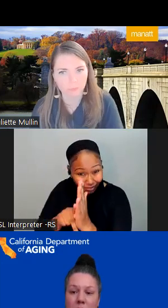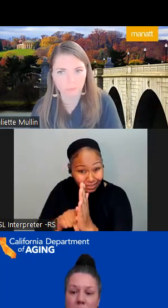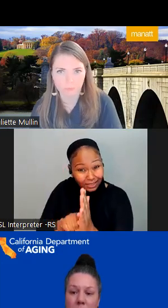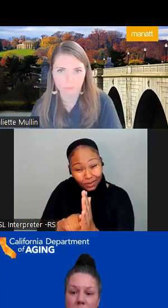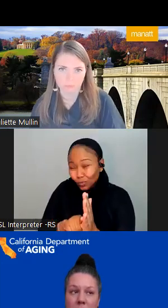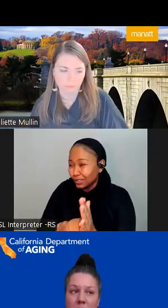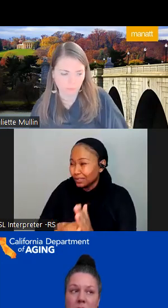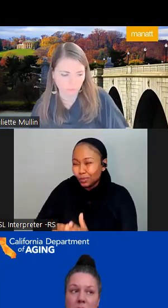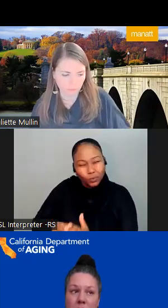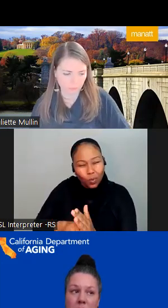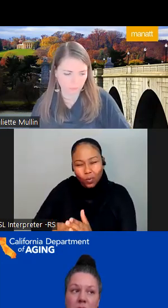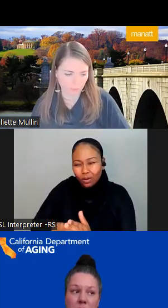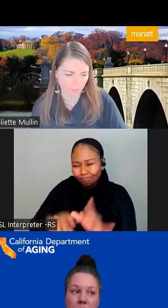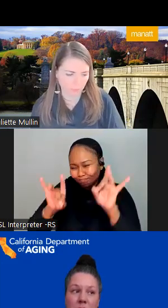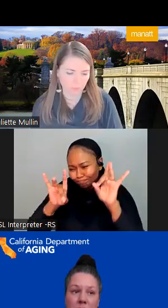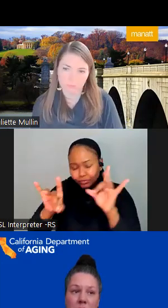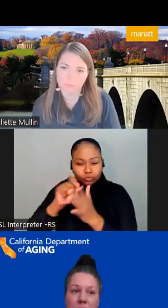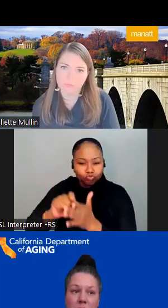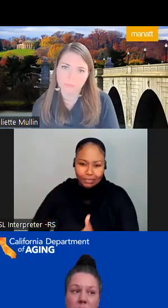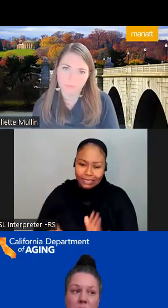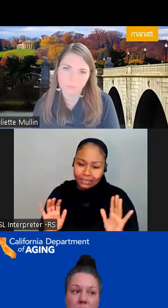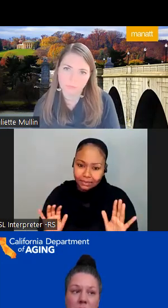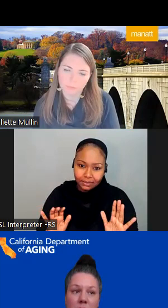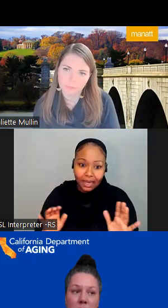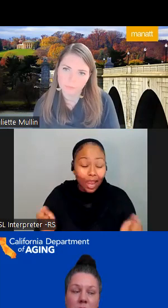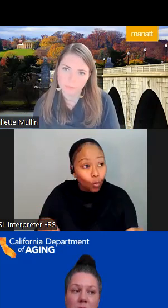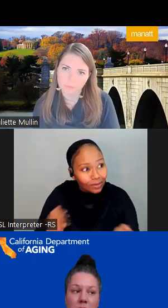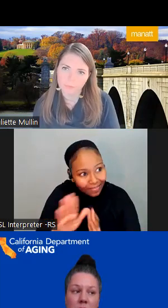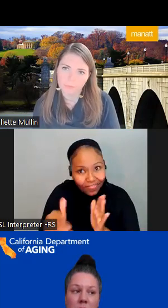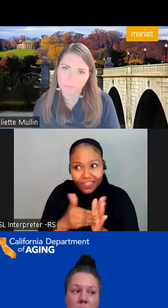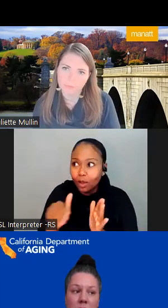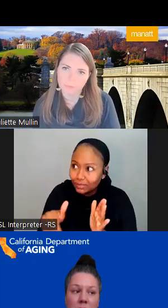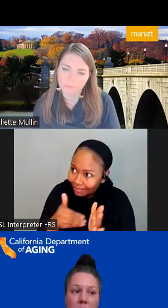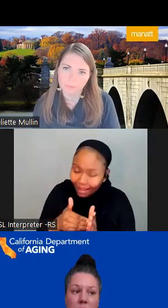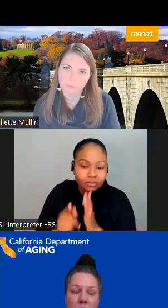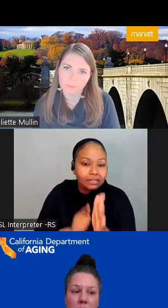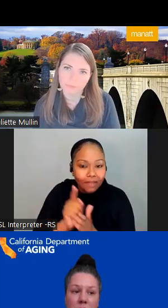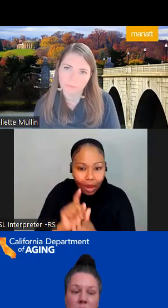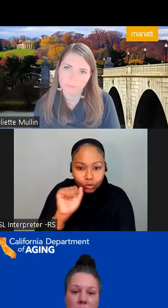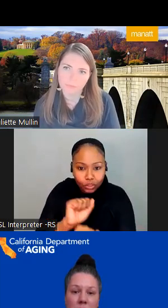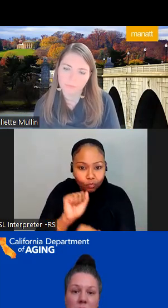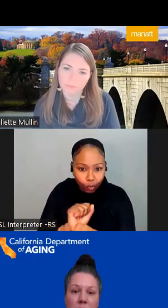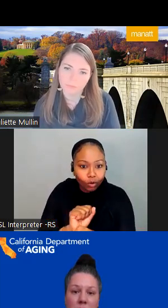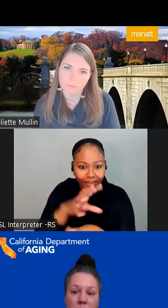hours of work from multiple stakeholders that went into that. And I would like to know